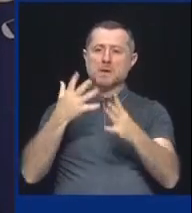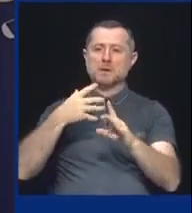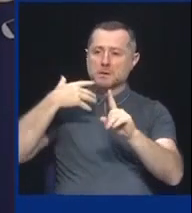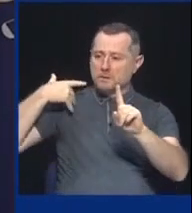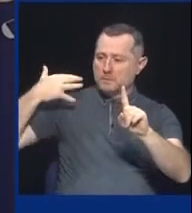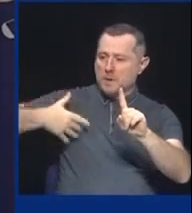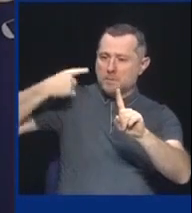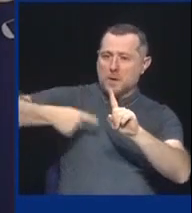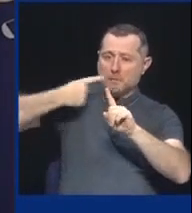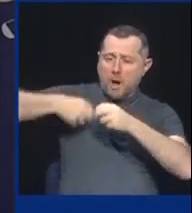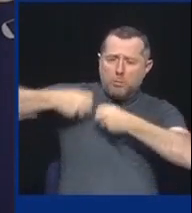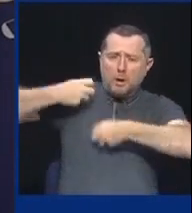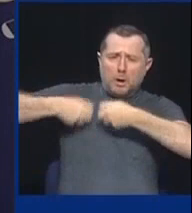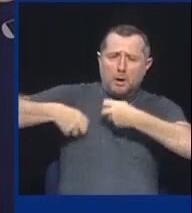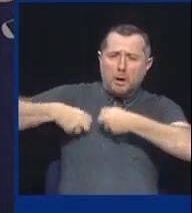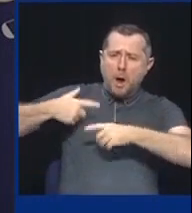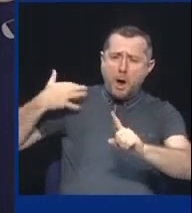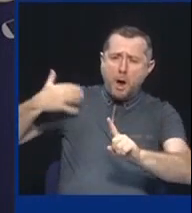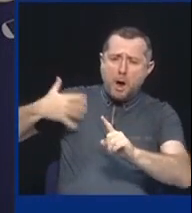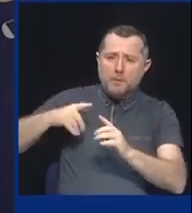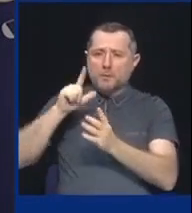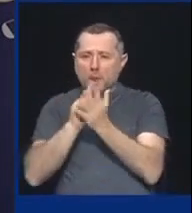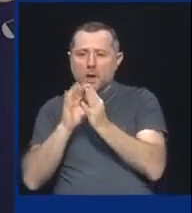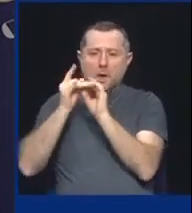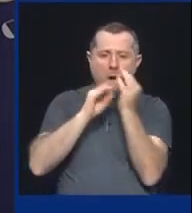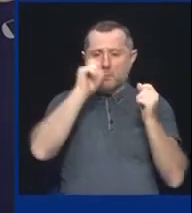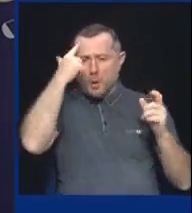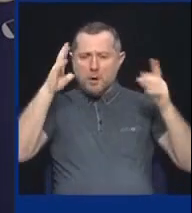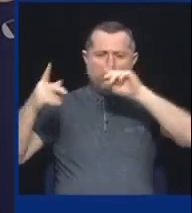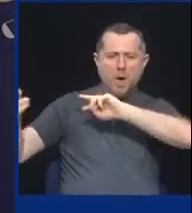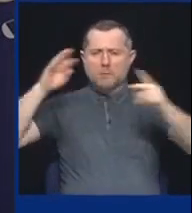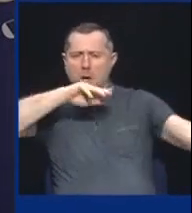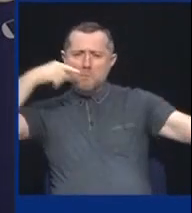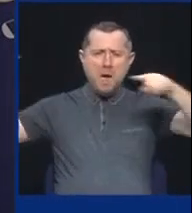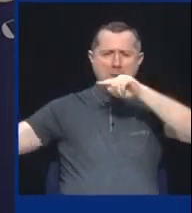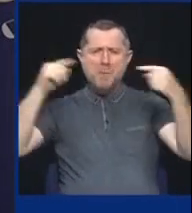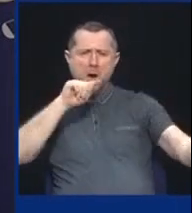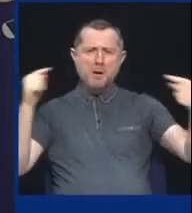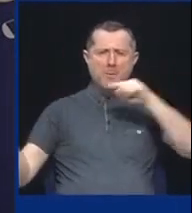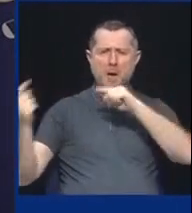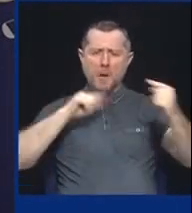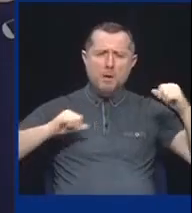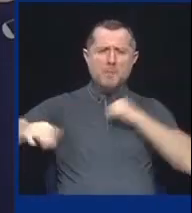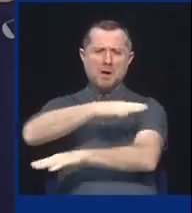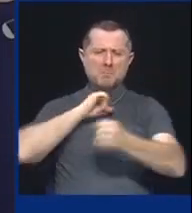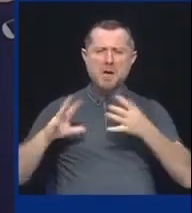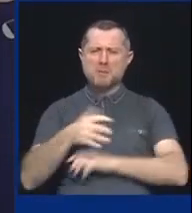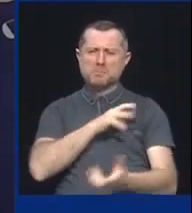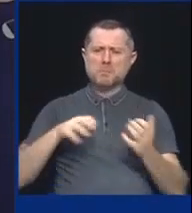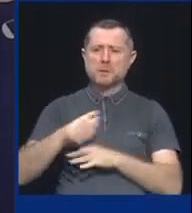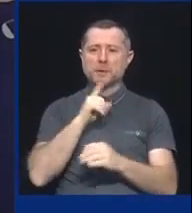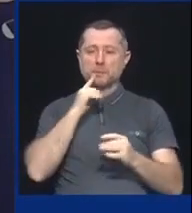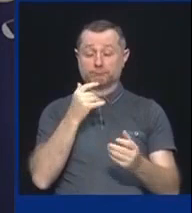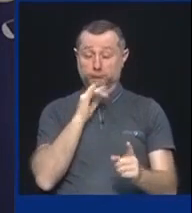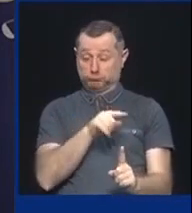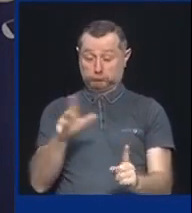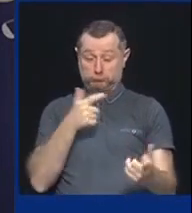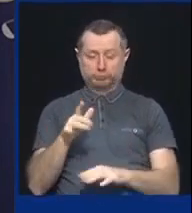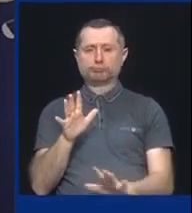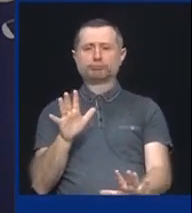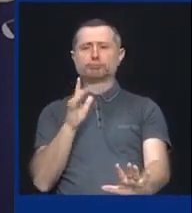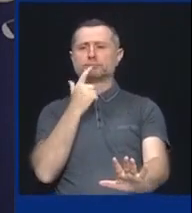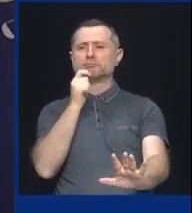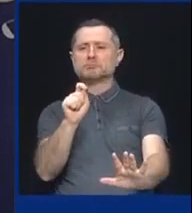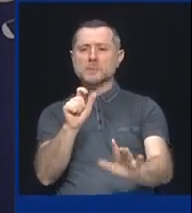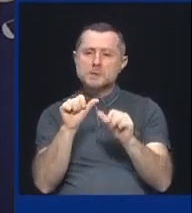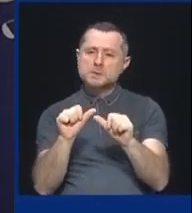legal controversy. That is what is going to happen. That is how the political